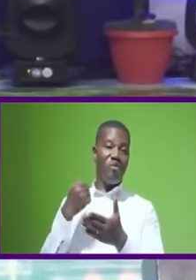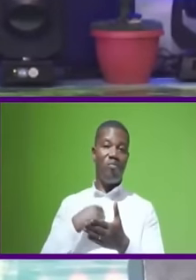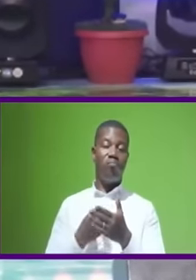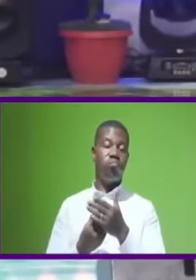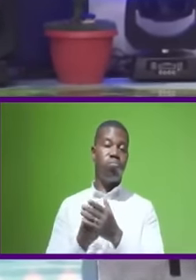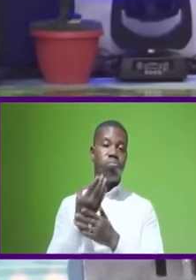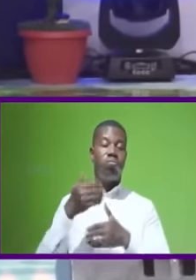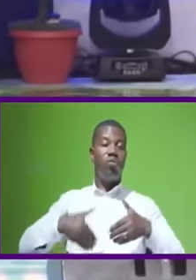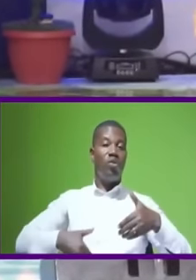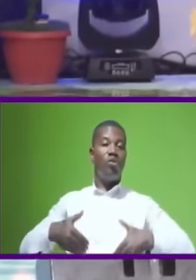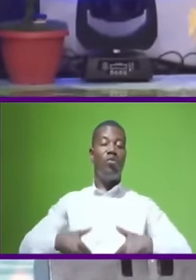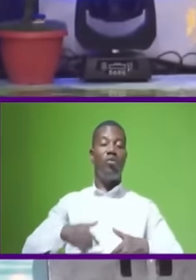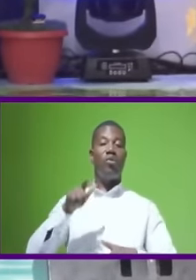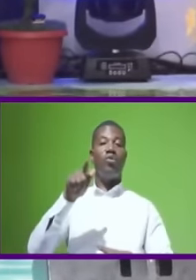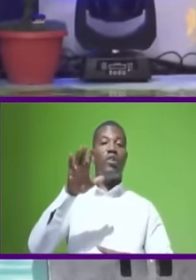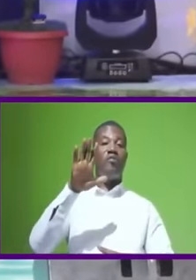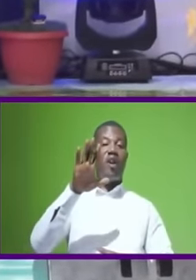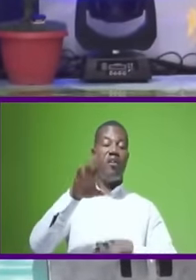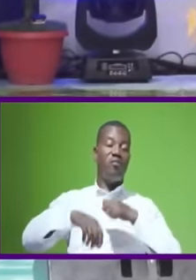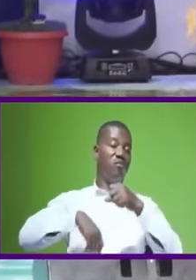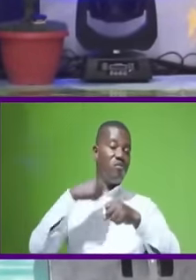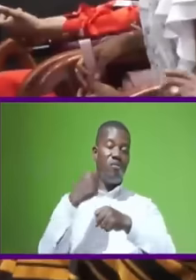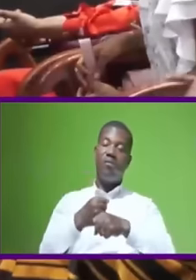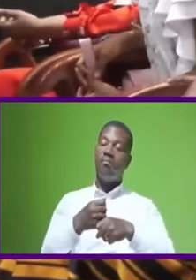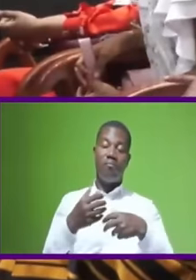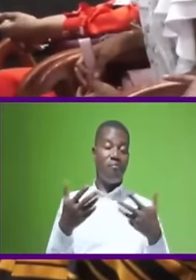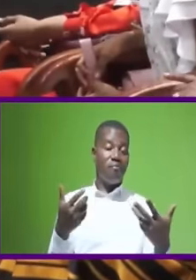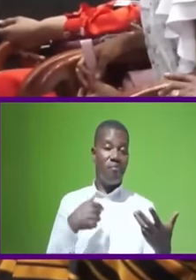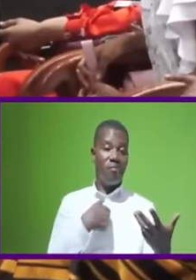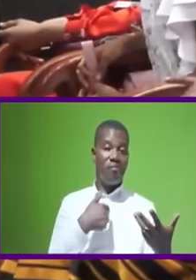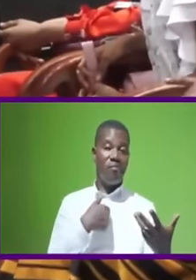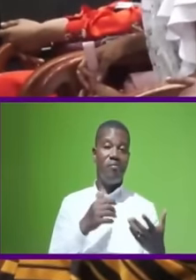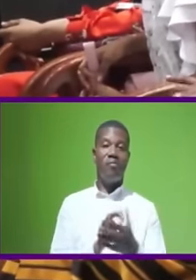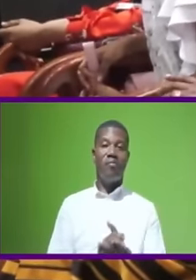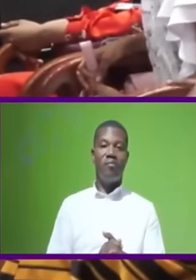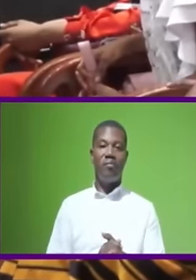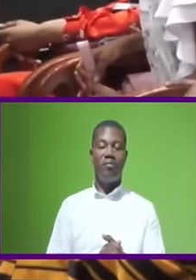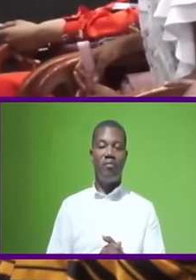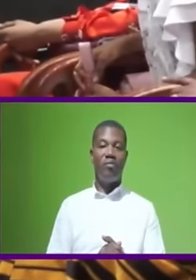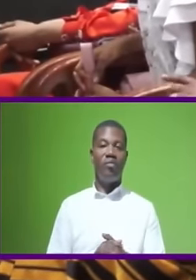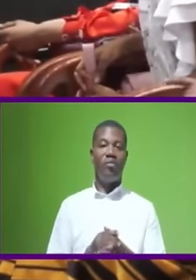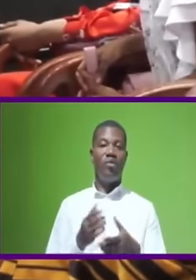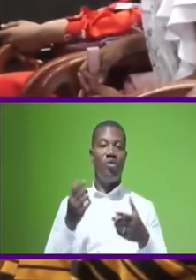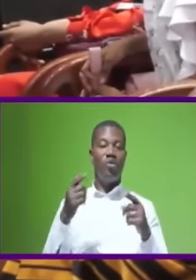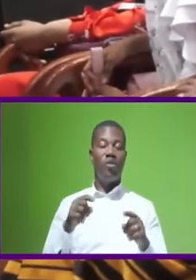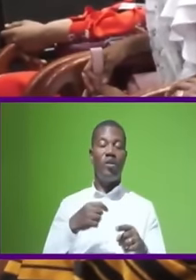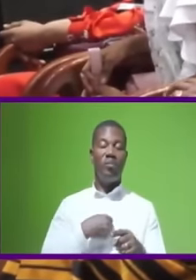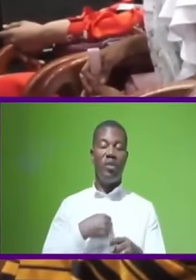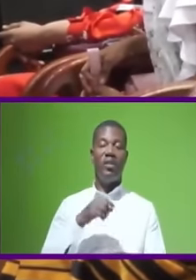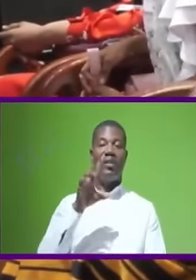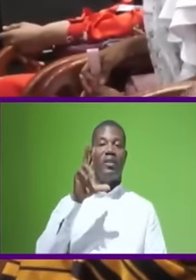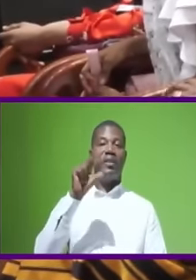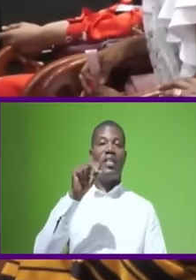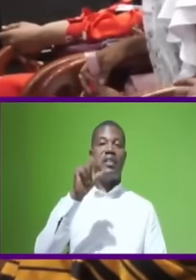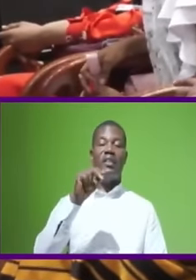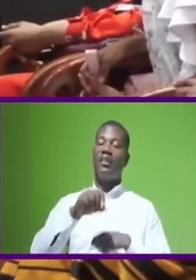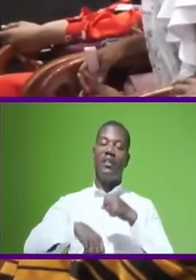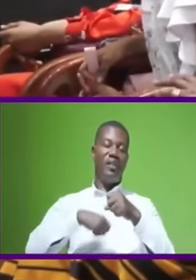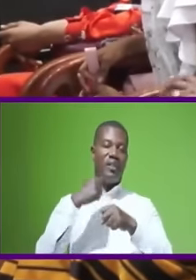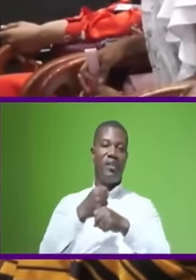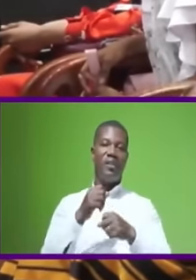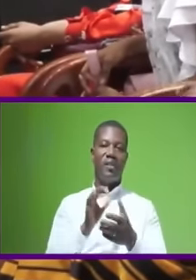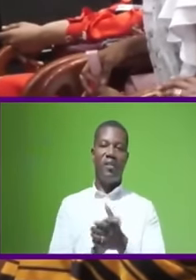young guy. I was 25 years, a very young guy by then. But I'm here 30 years. Now